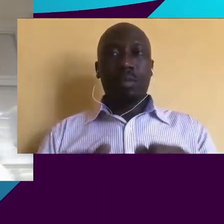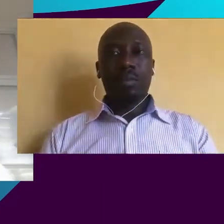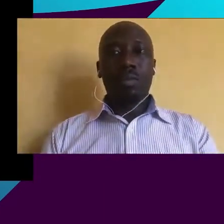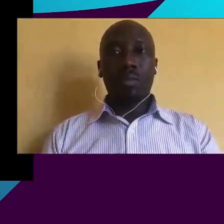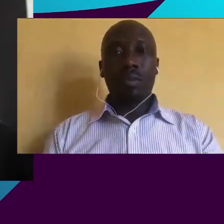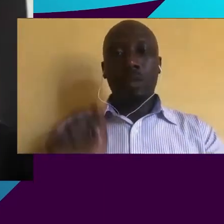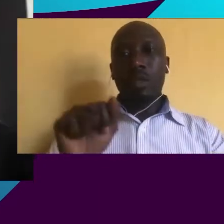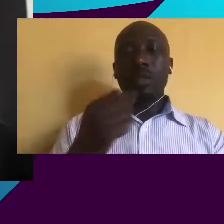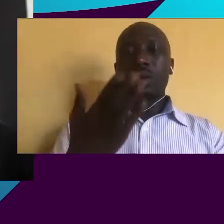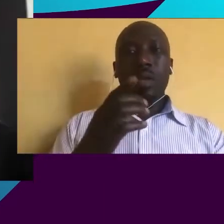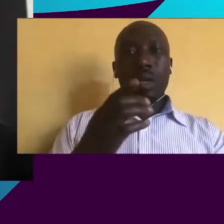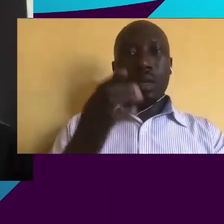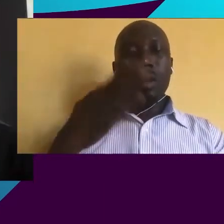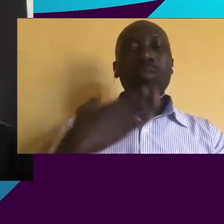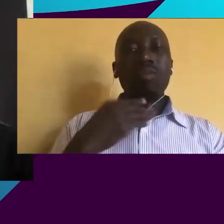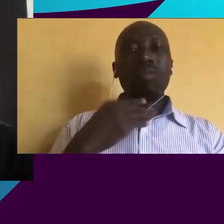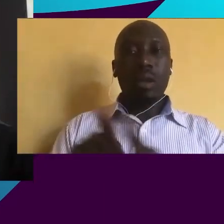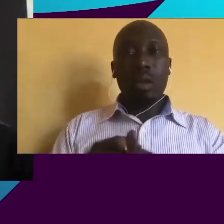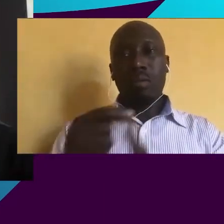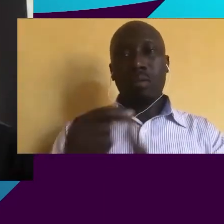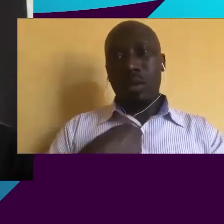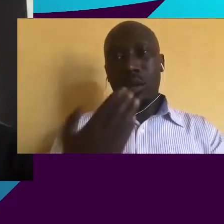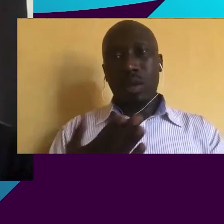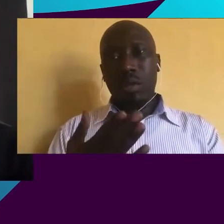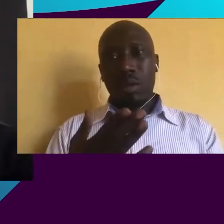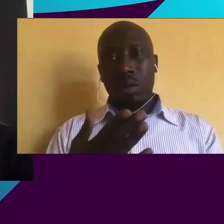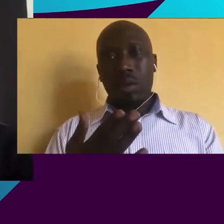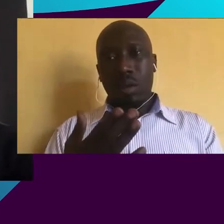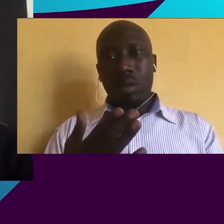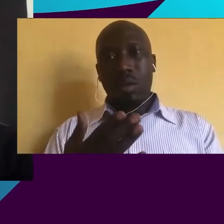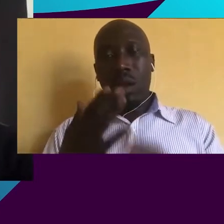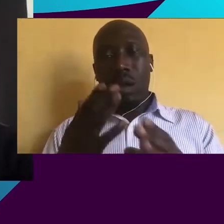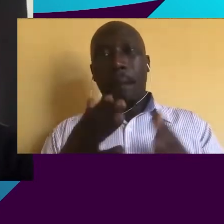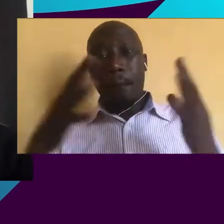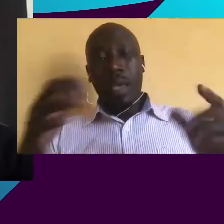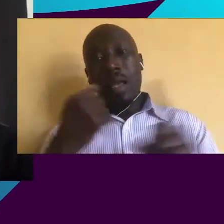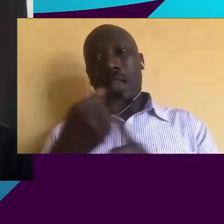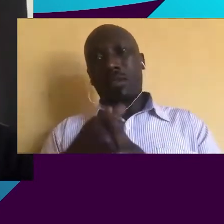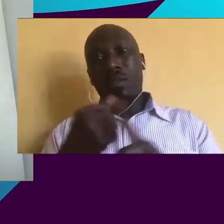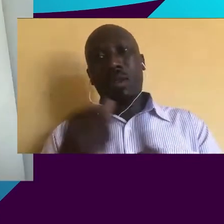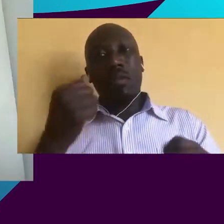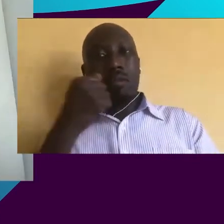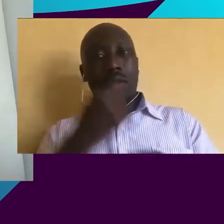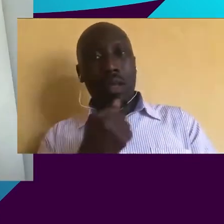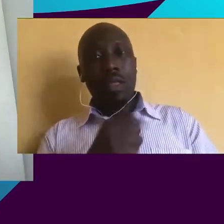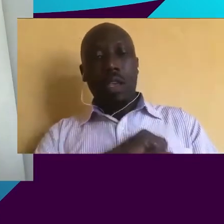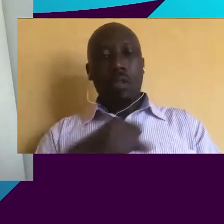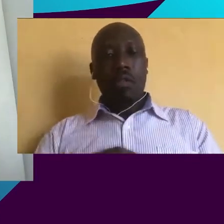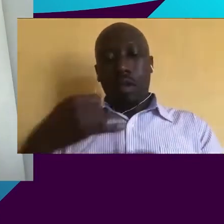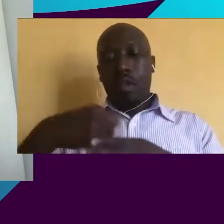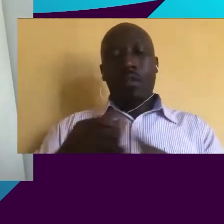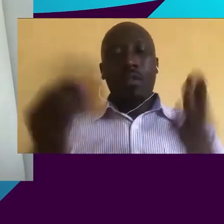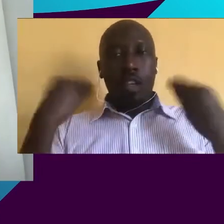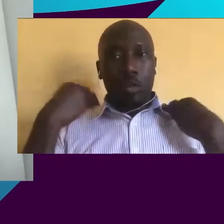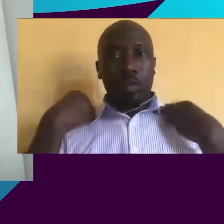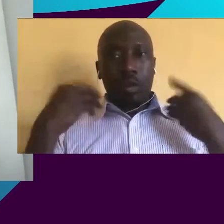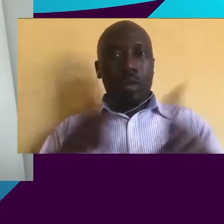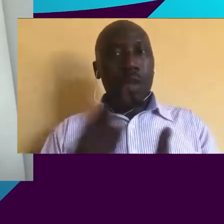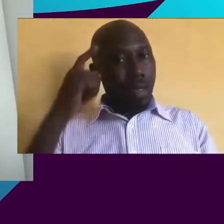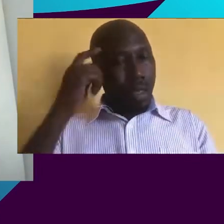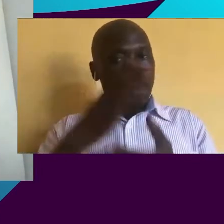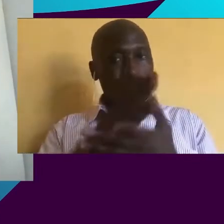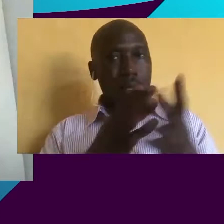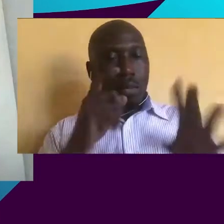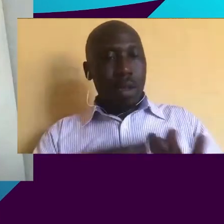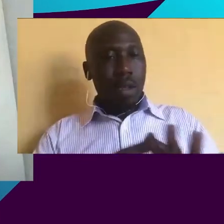me, you know, I'm a big advocate of getting girls involved in sport. And I think sometimes we just have to approach